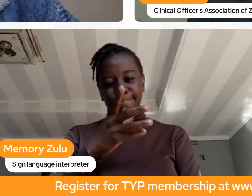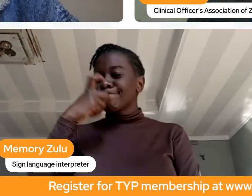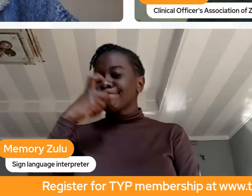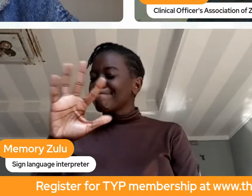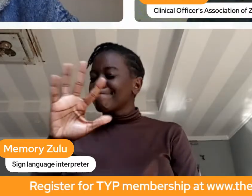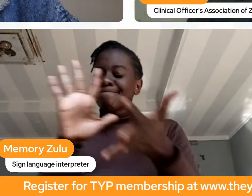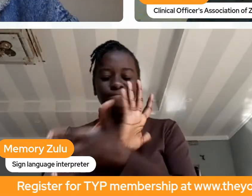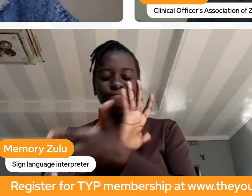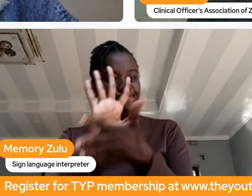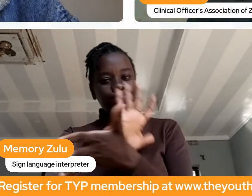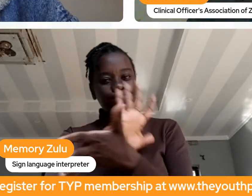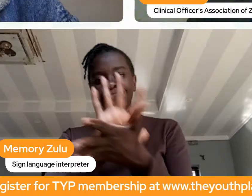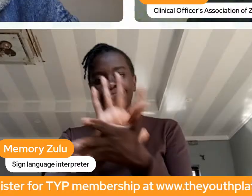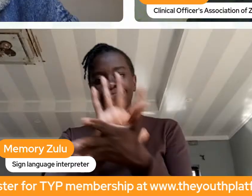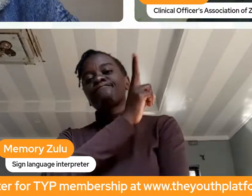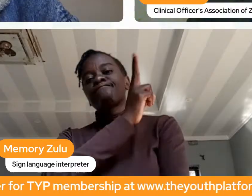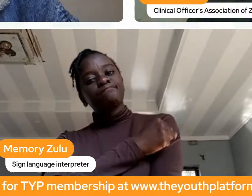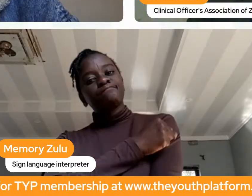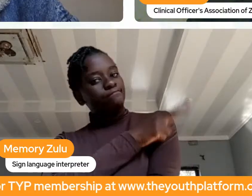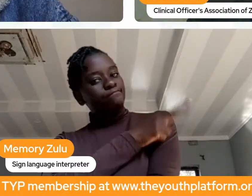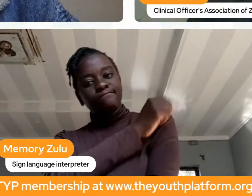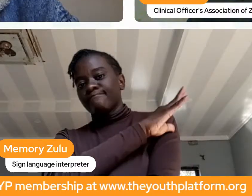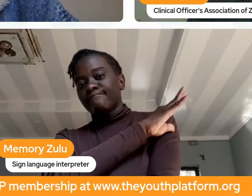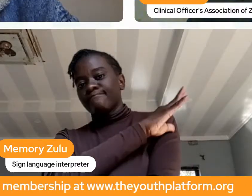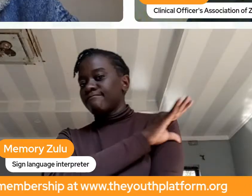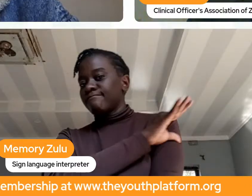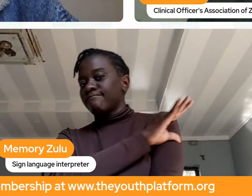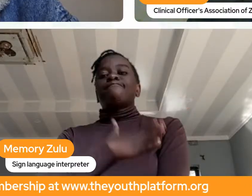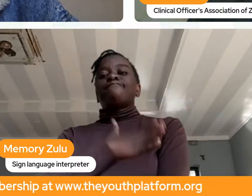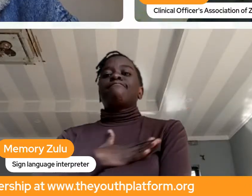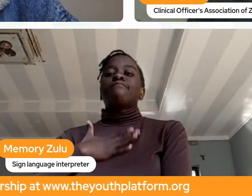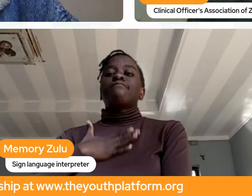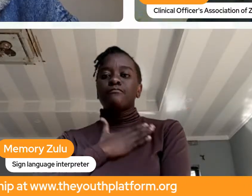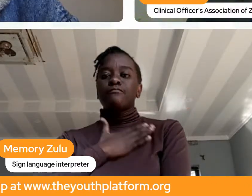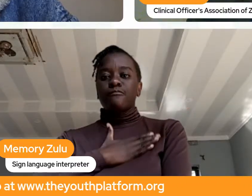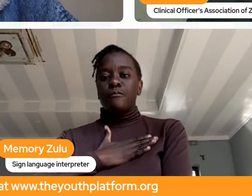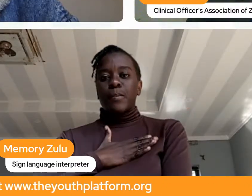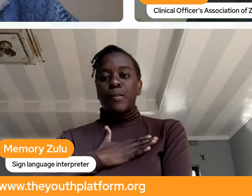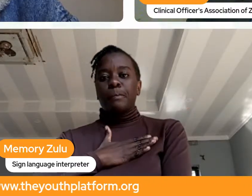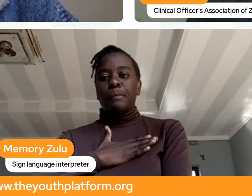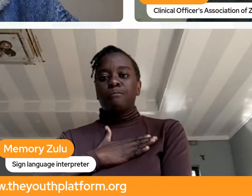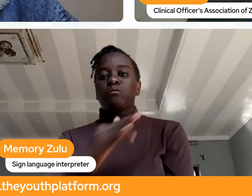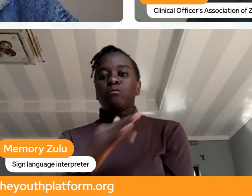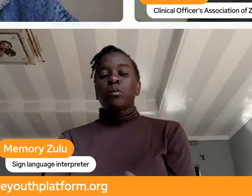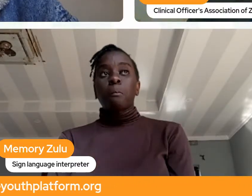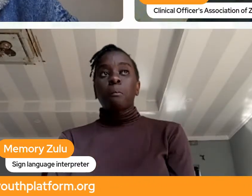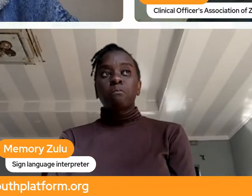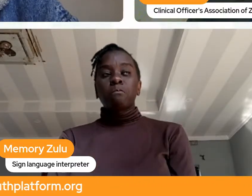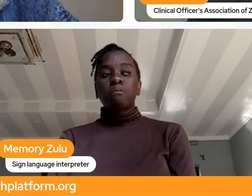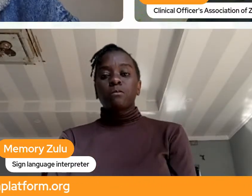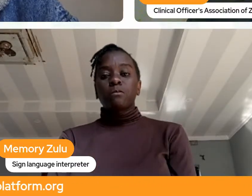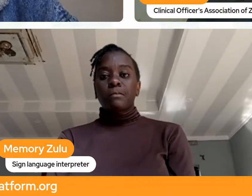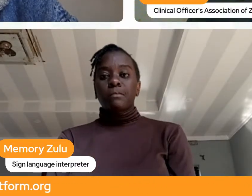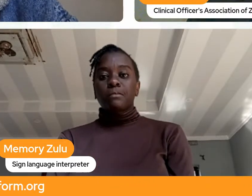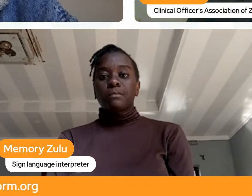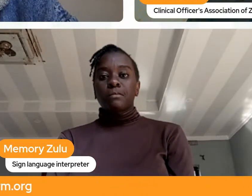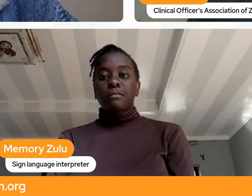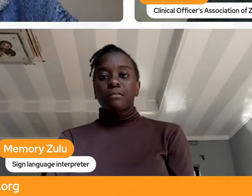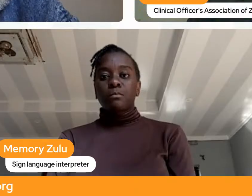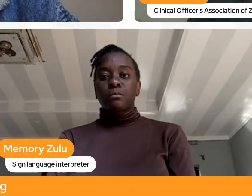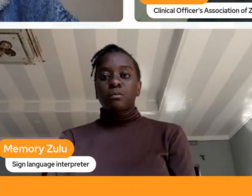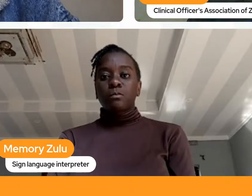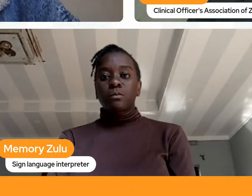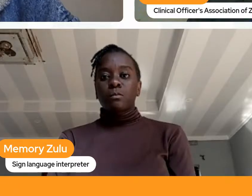engaging themselves in a lot of illicit drugs. So you can get